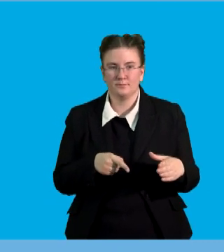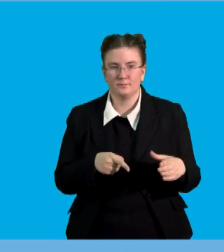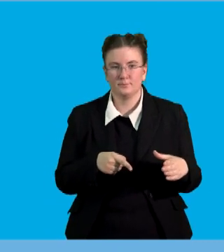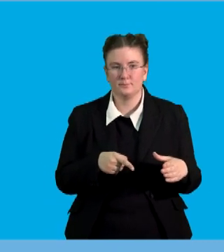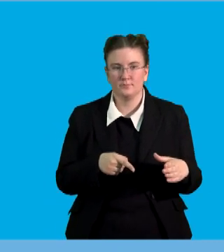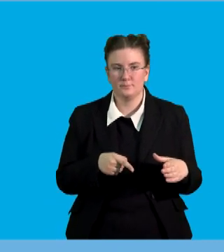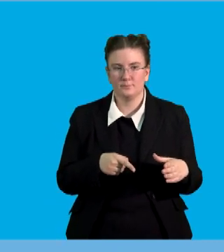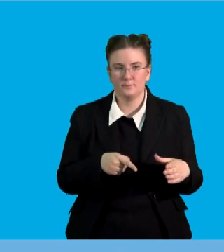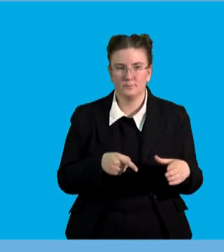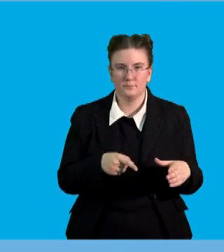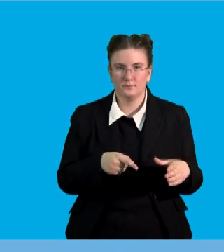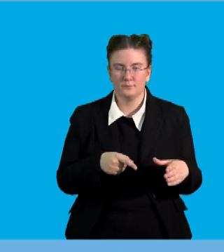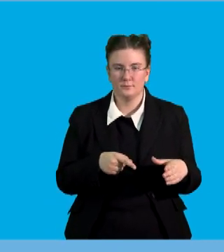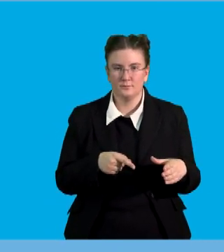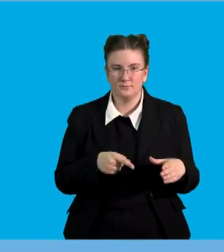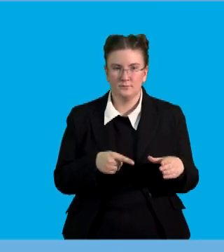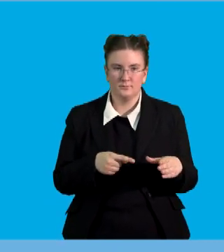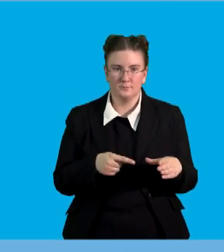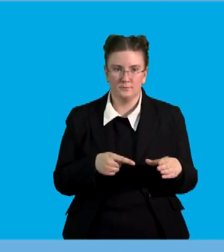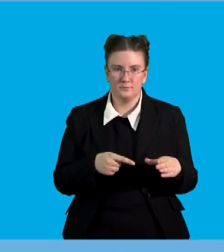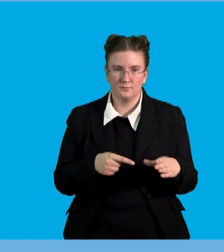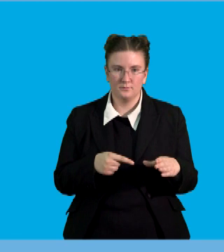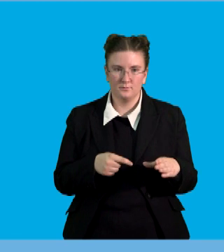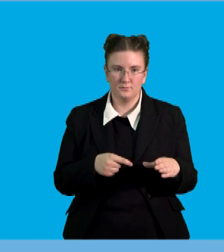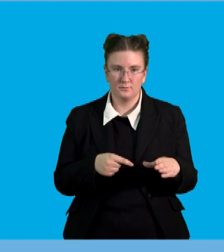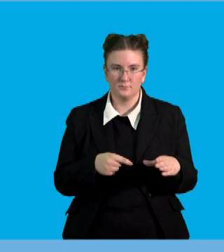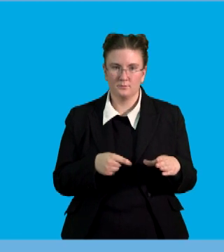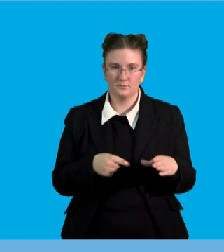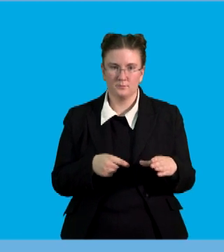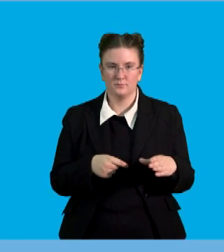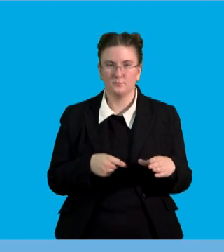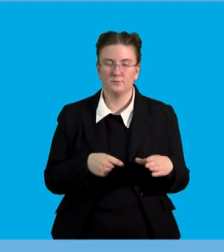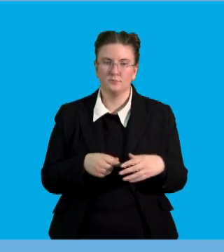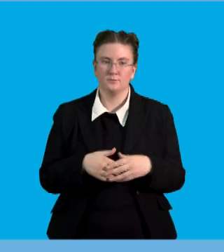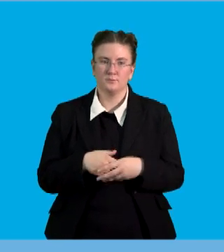The least amount